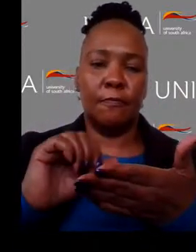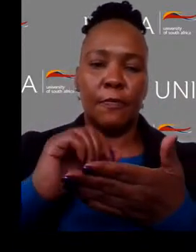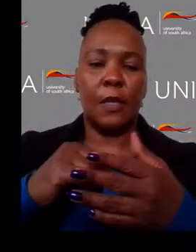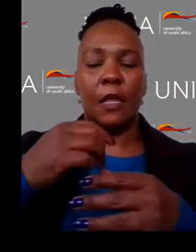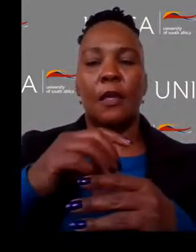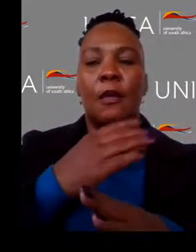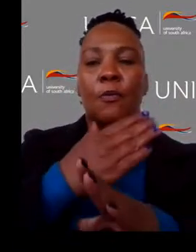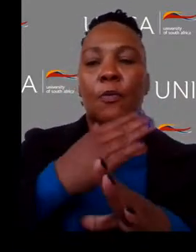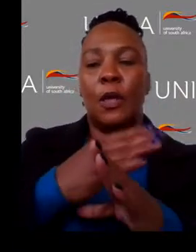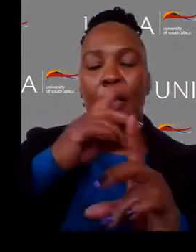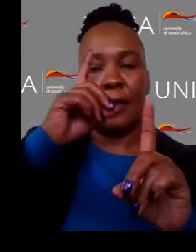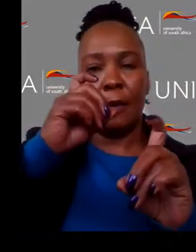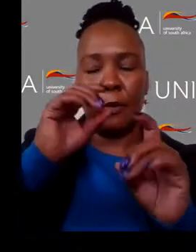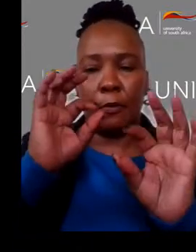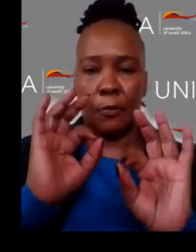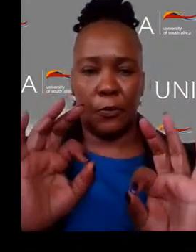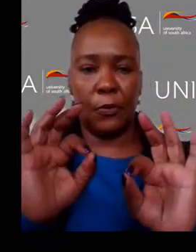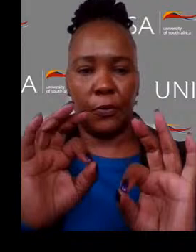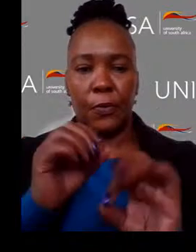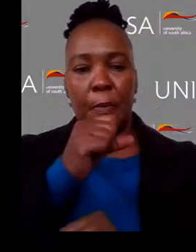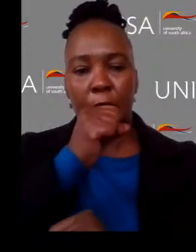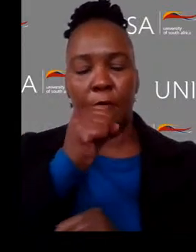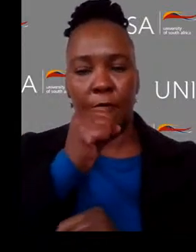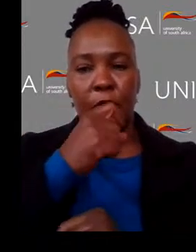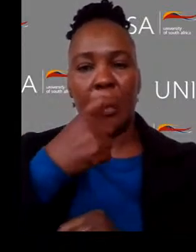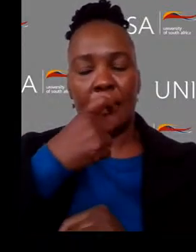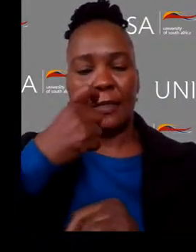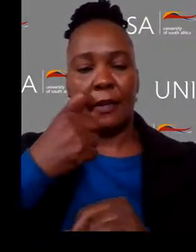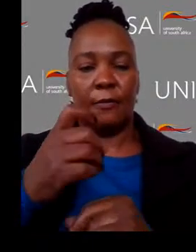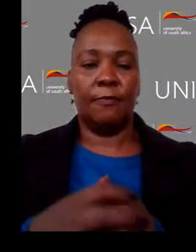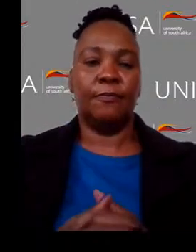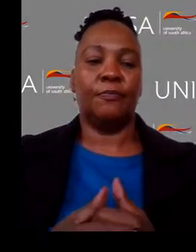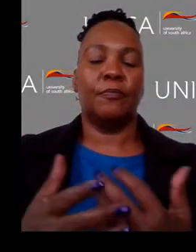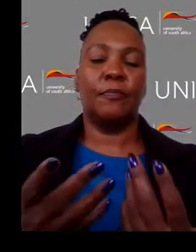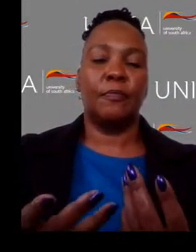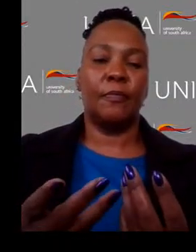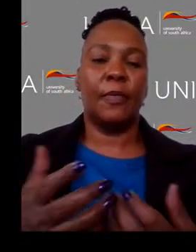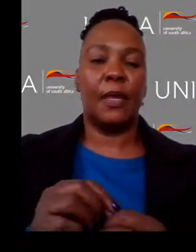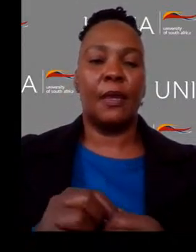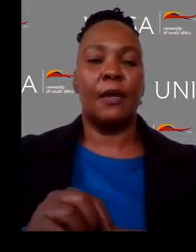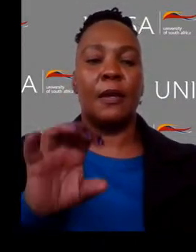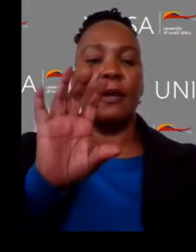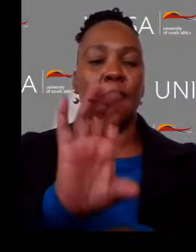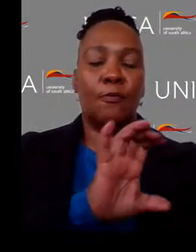camera, microphone, and sound. And then for desktops,